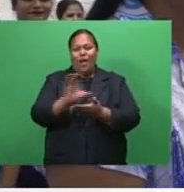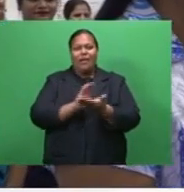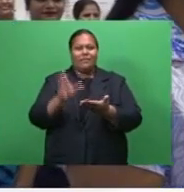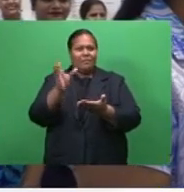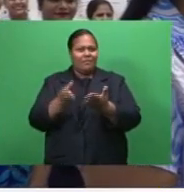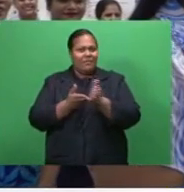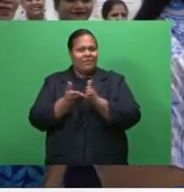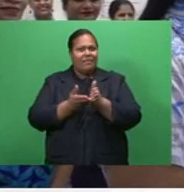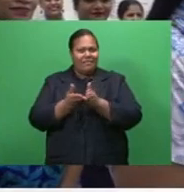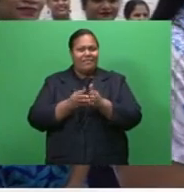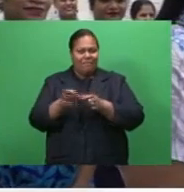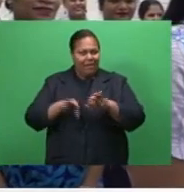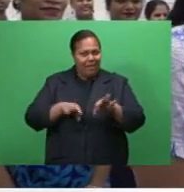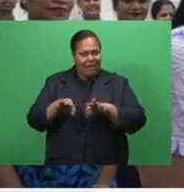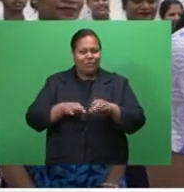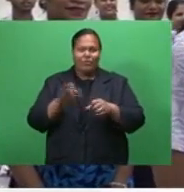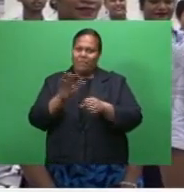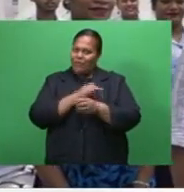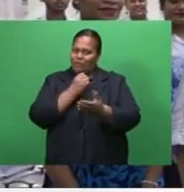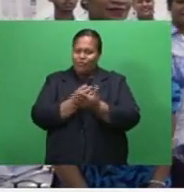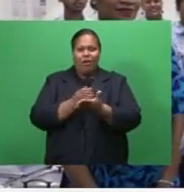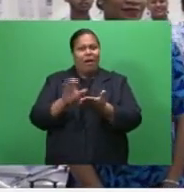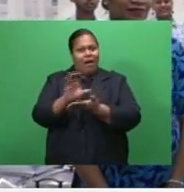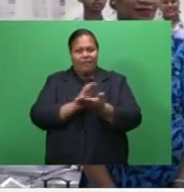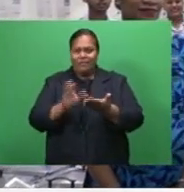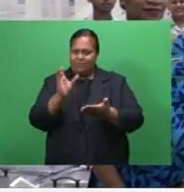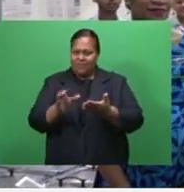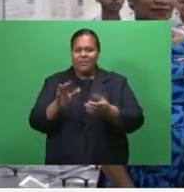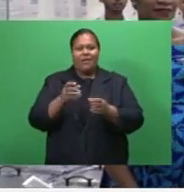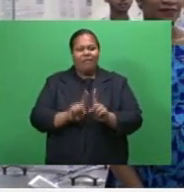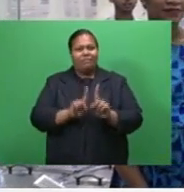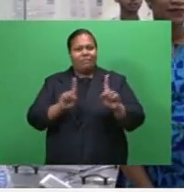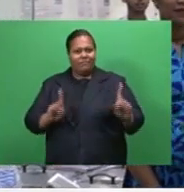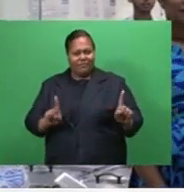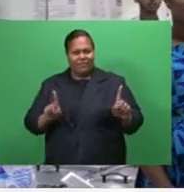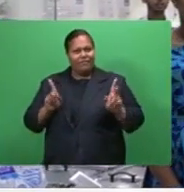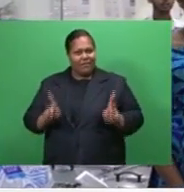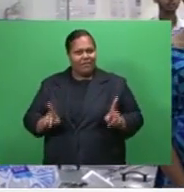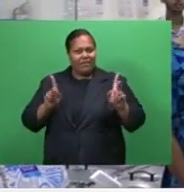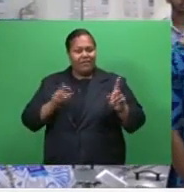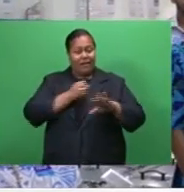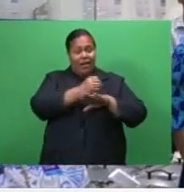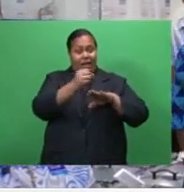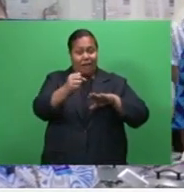will enhance service and ensure customers maintain physical distancing as per the government directive.